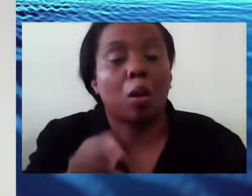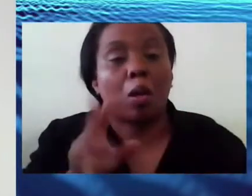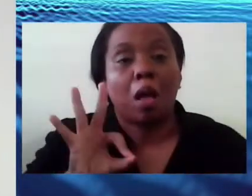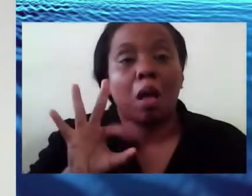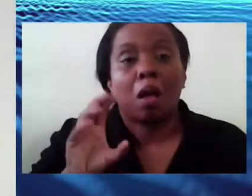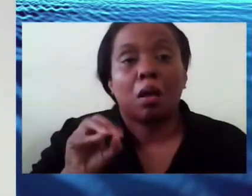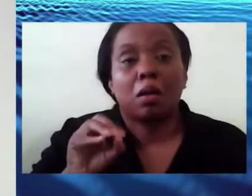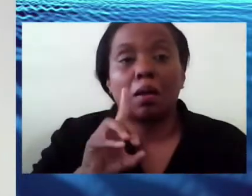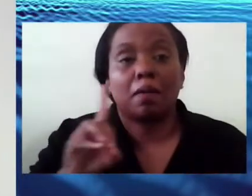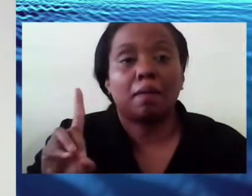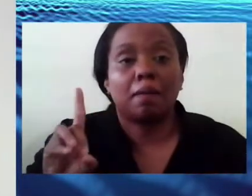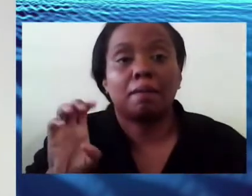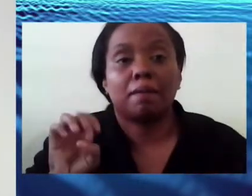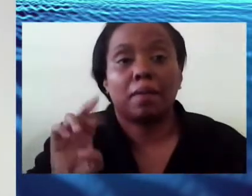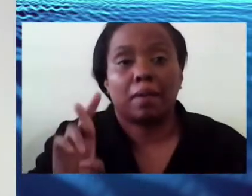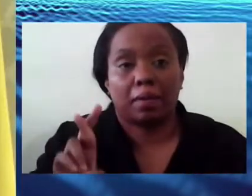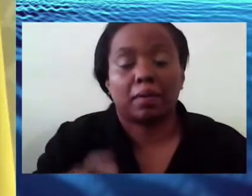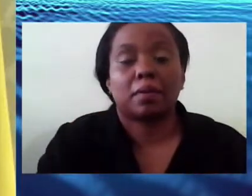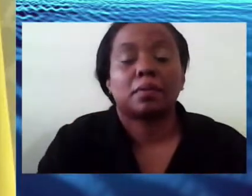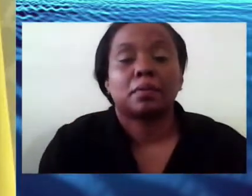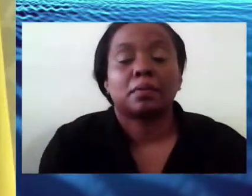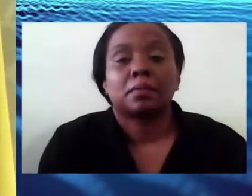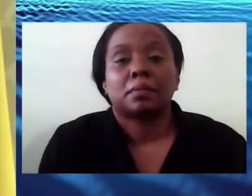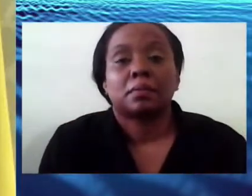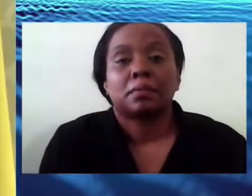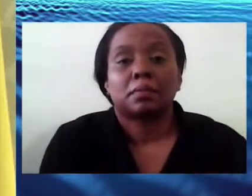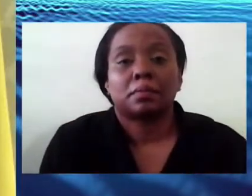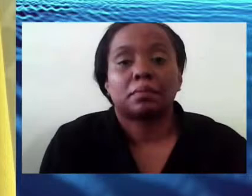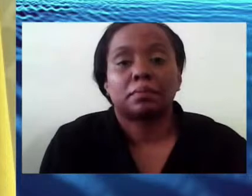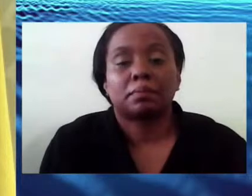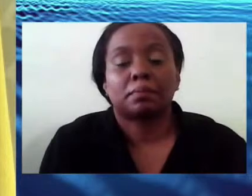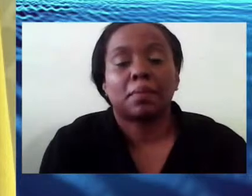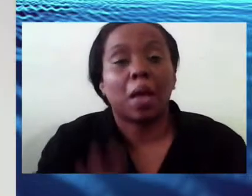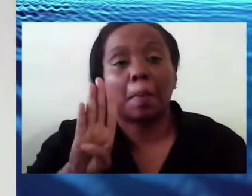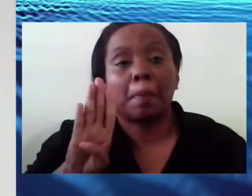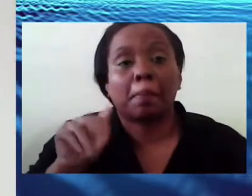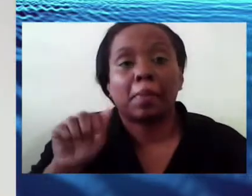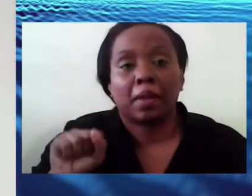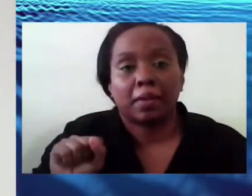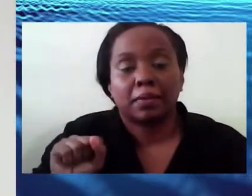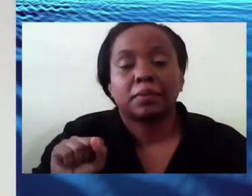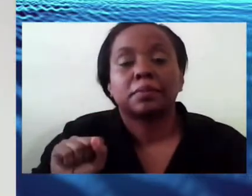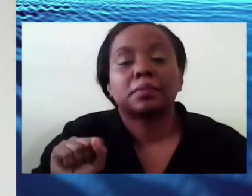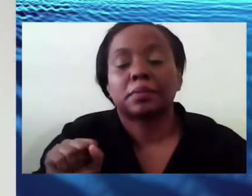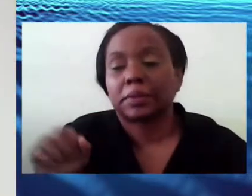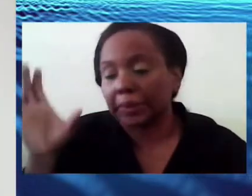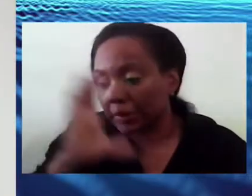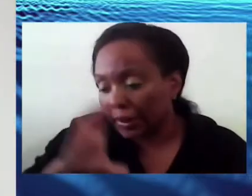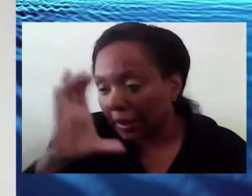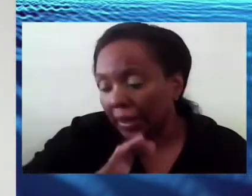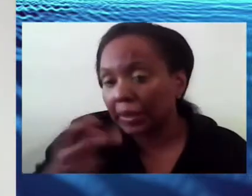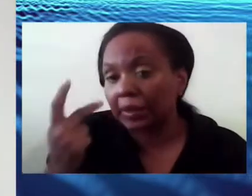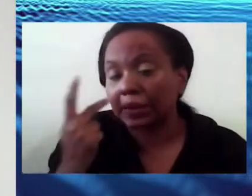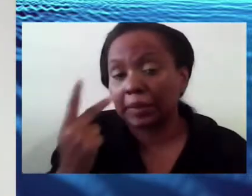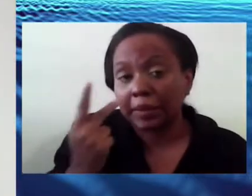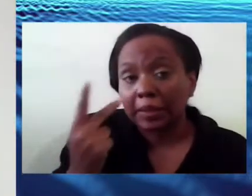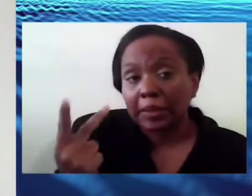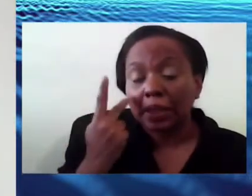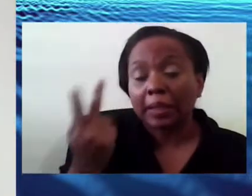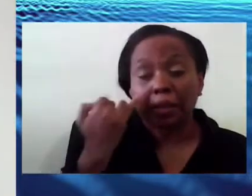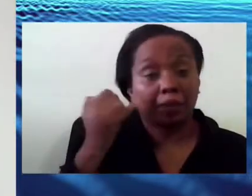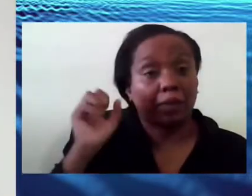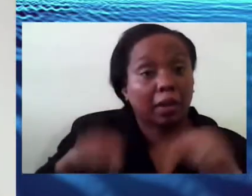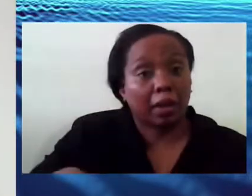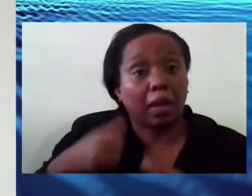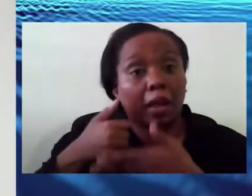Society is working assiduously among its members to see what is in stock, what is in storage, to see some way to be